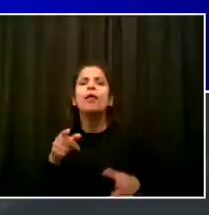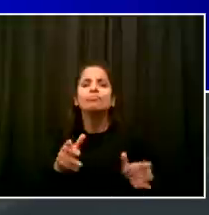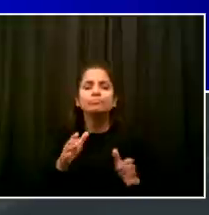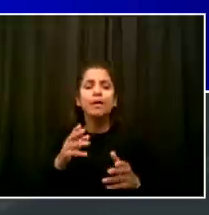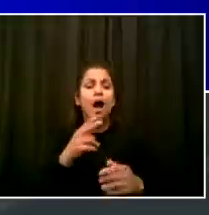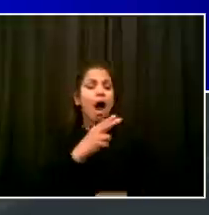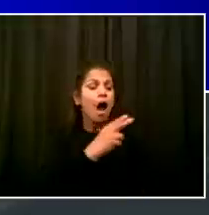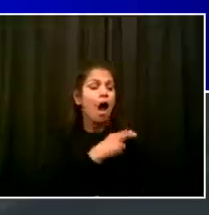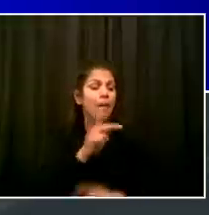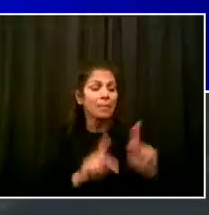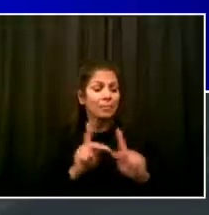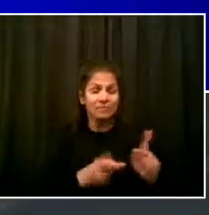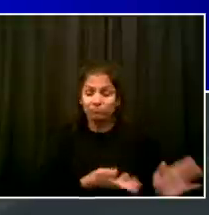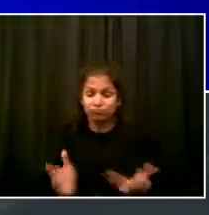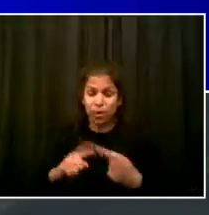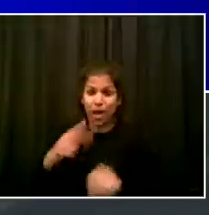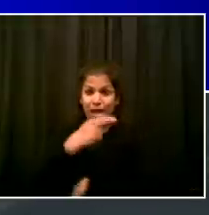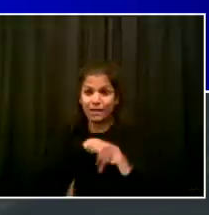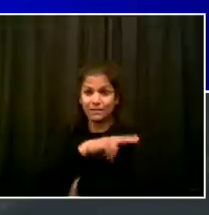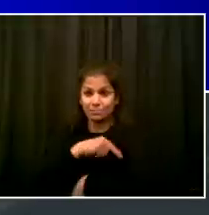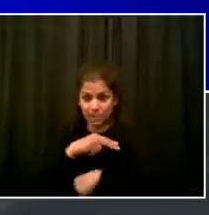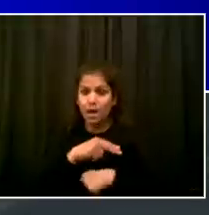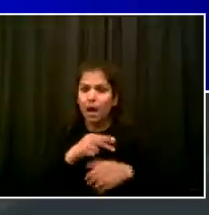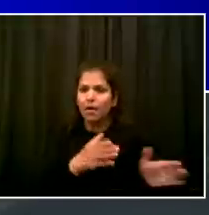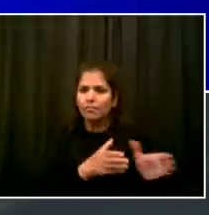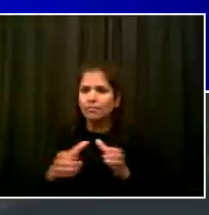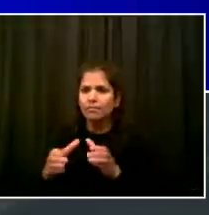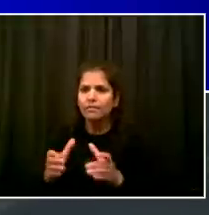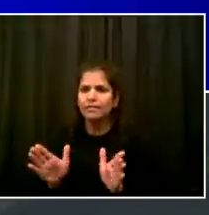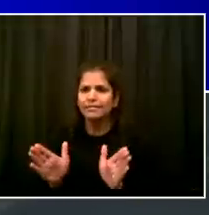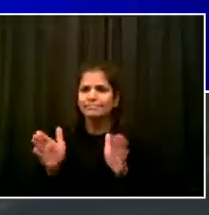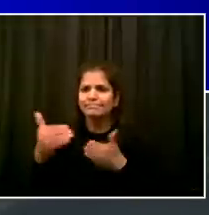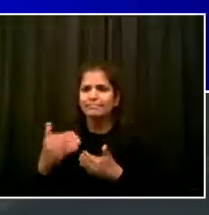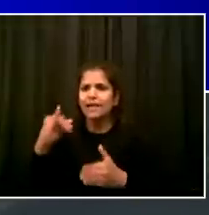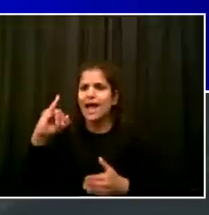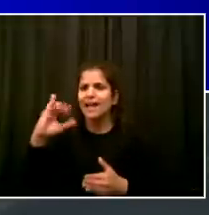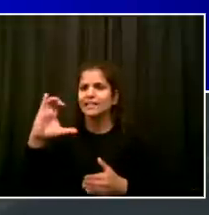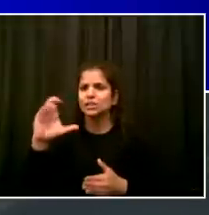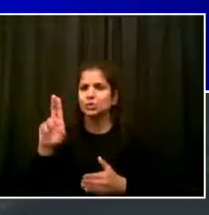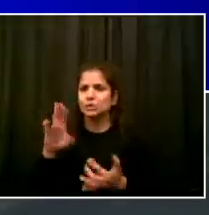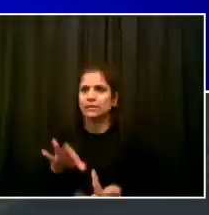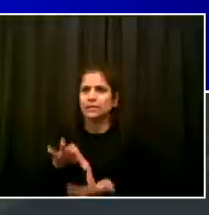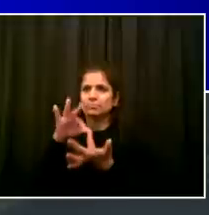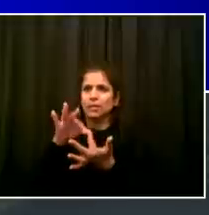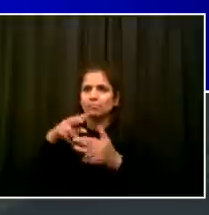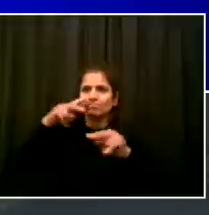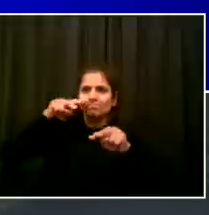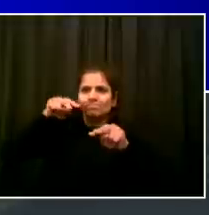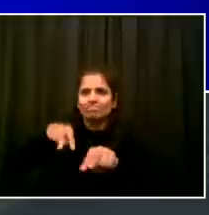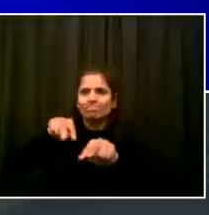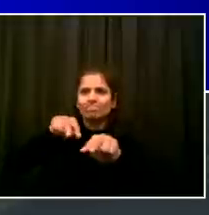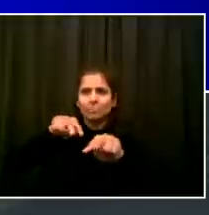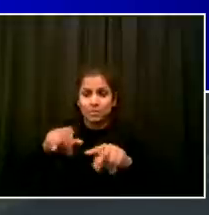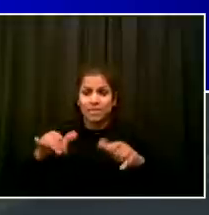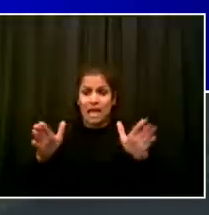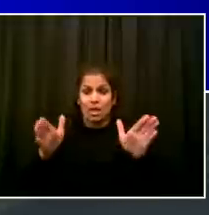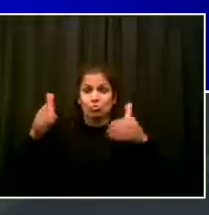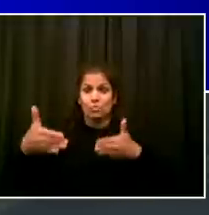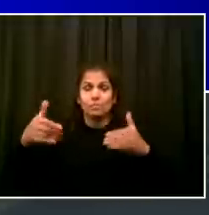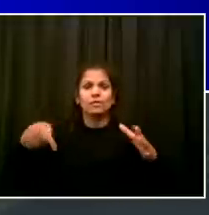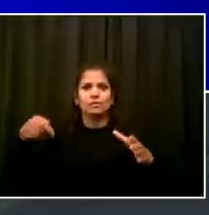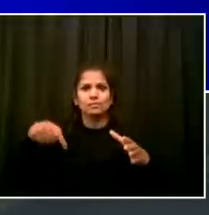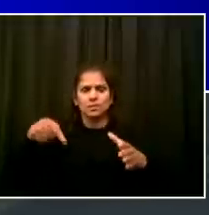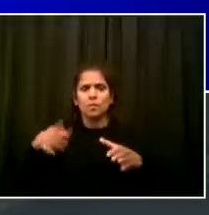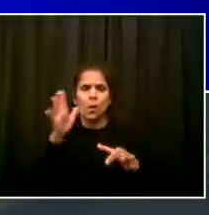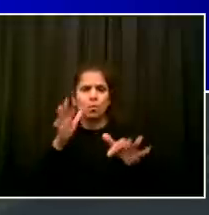this is a really important issue. When we talked about this indicator, originally we were talking about ICU patients